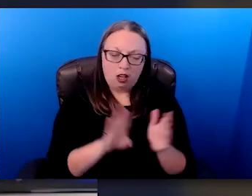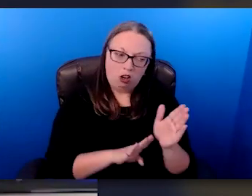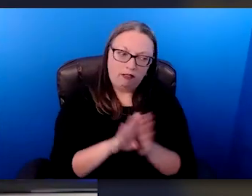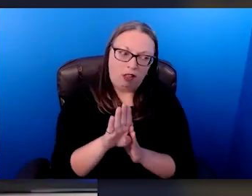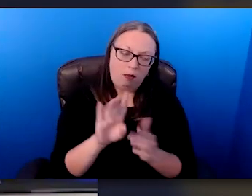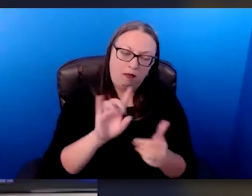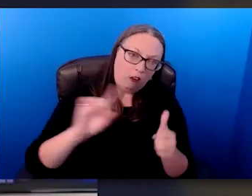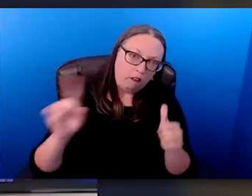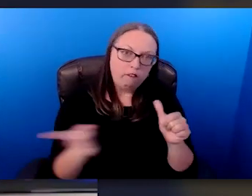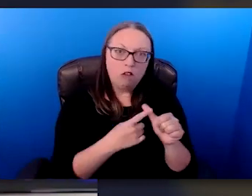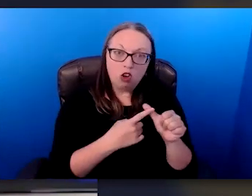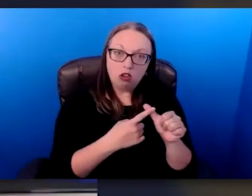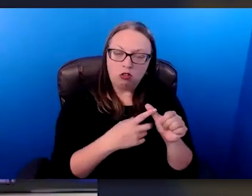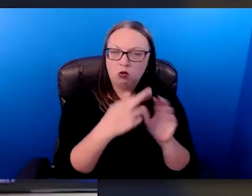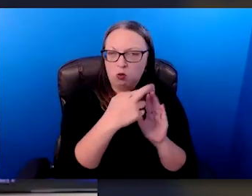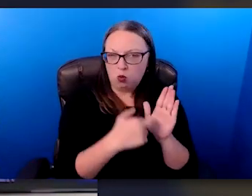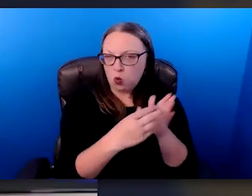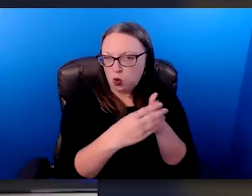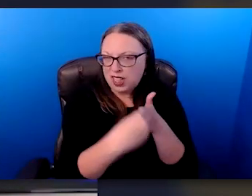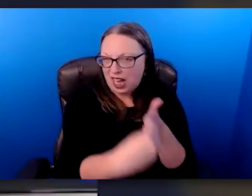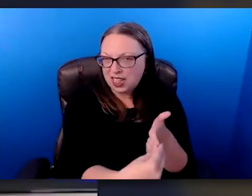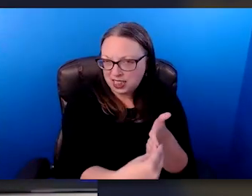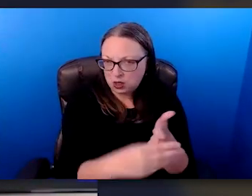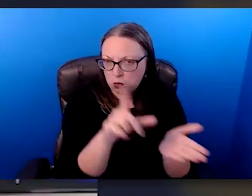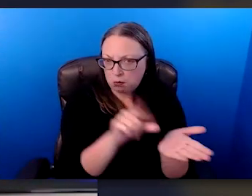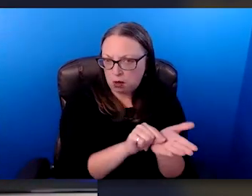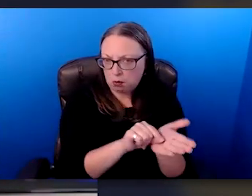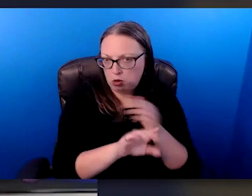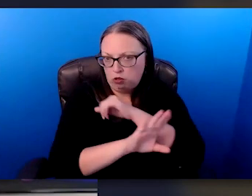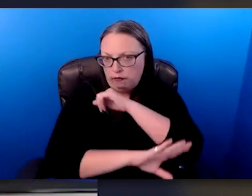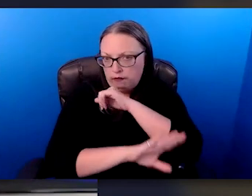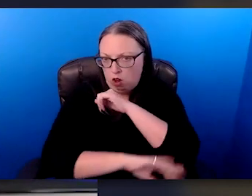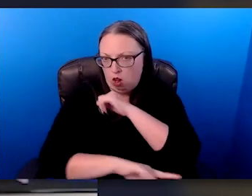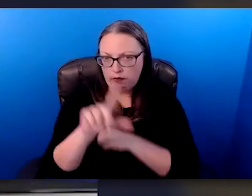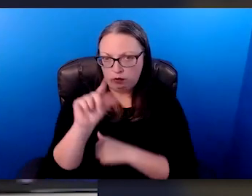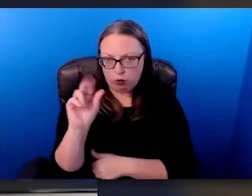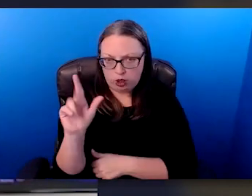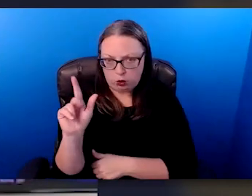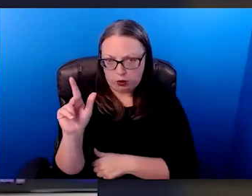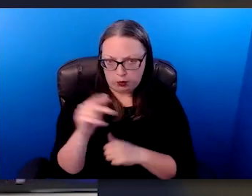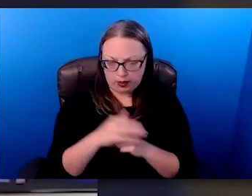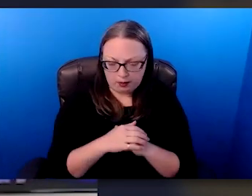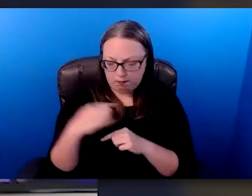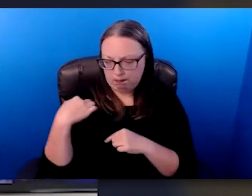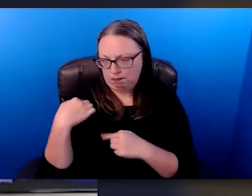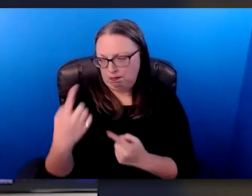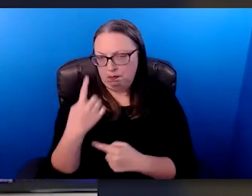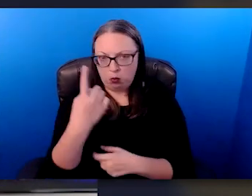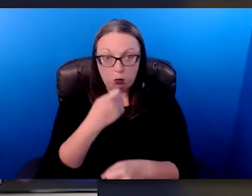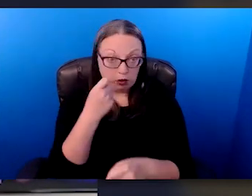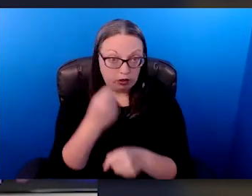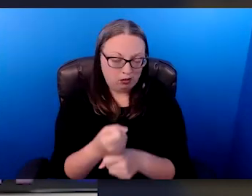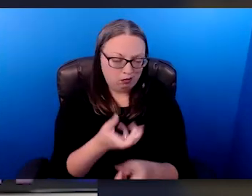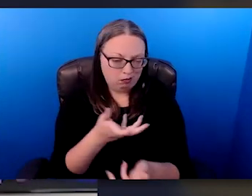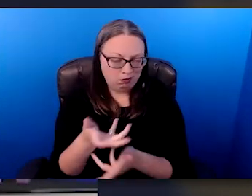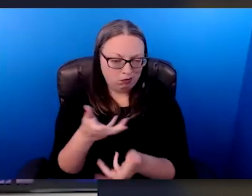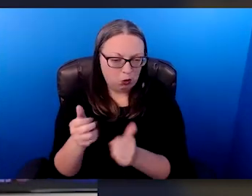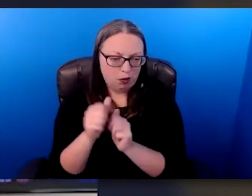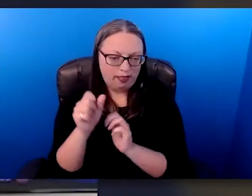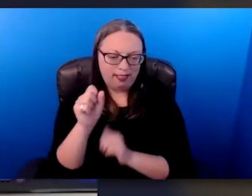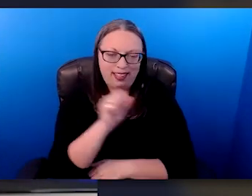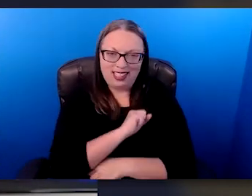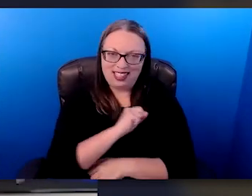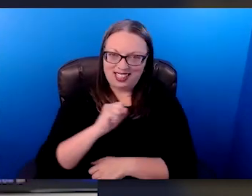we published in the fall of 2023. And over this past year, we've been working with the Senate Learning and Teaching Committee